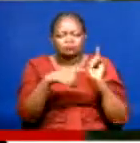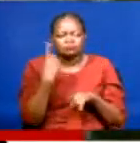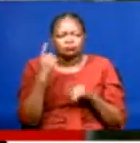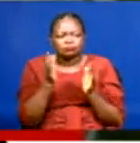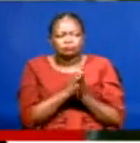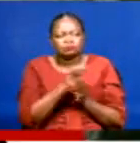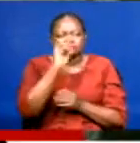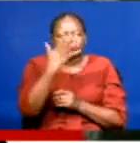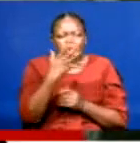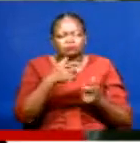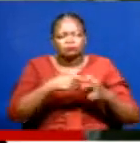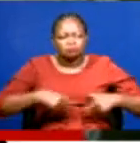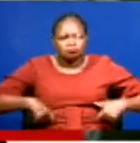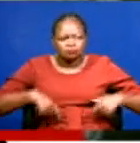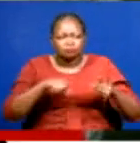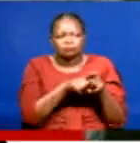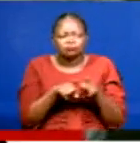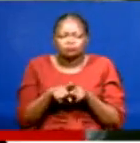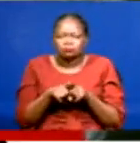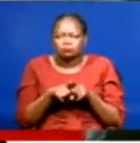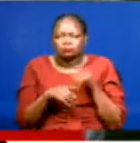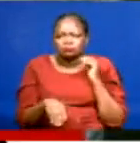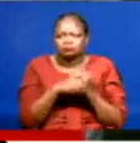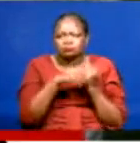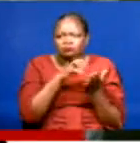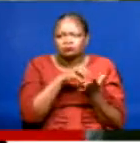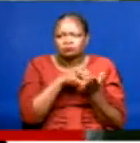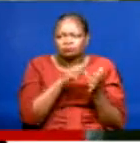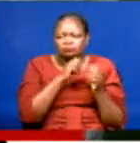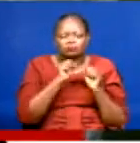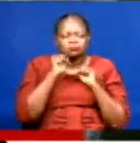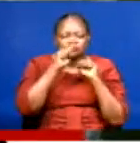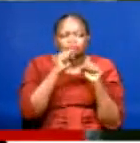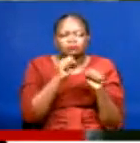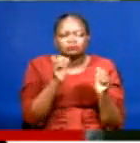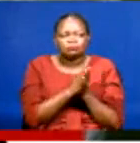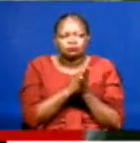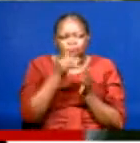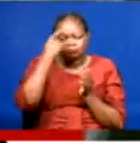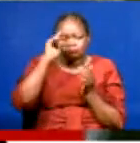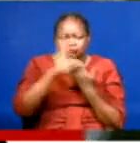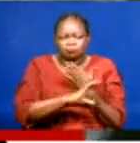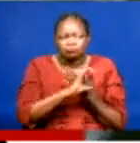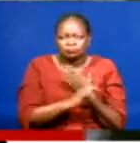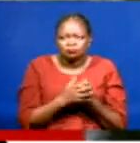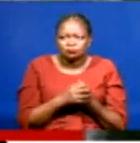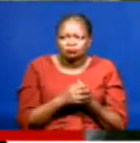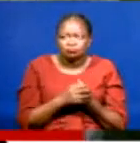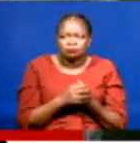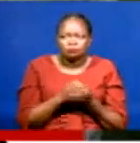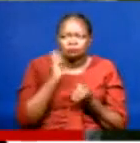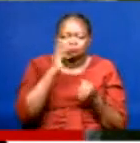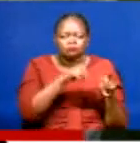fifth belt, and it will also add up to her status in terms of boxing. And for the country at large, it will be